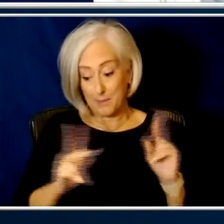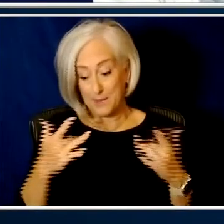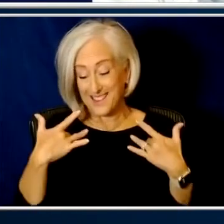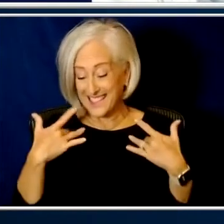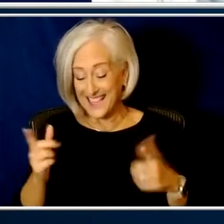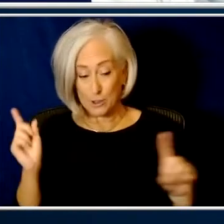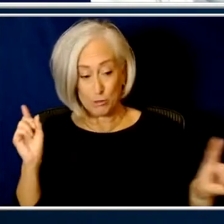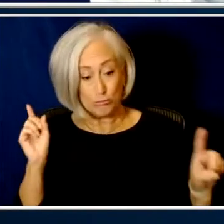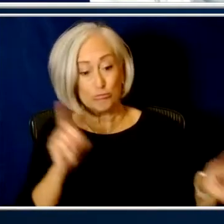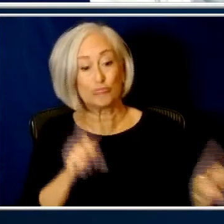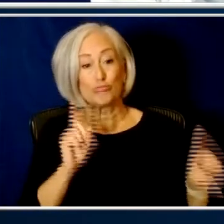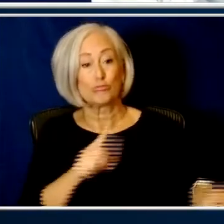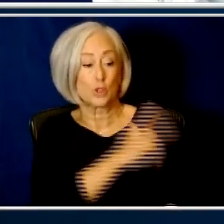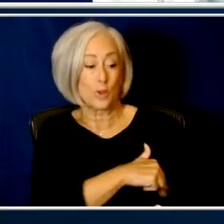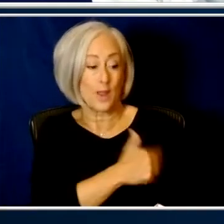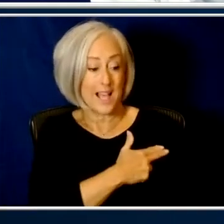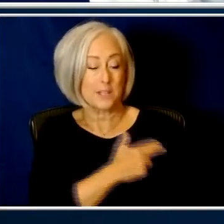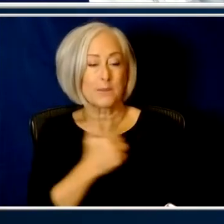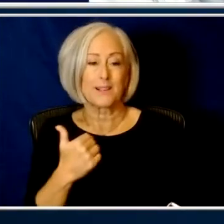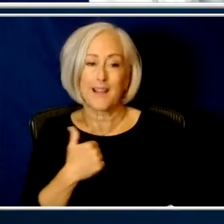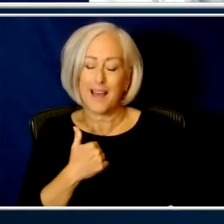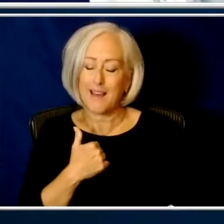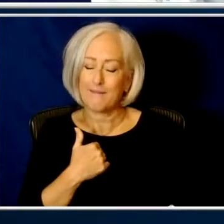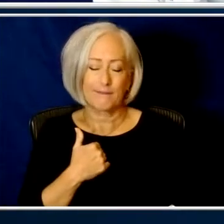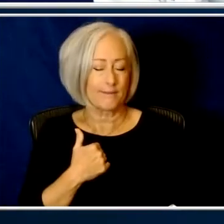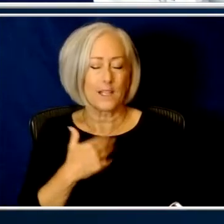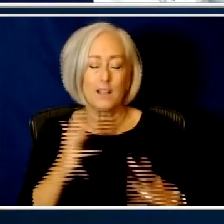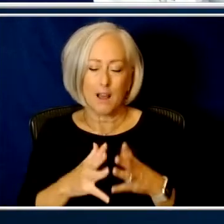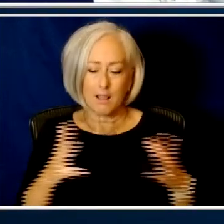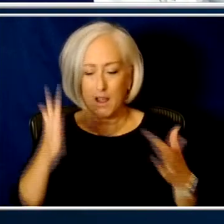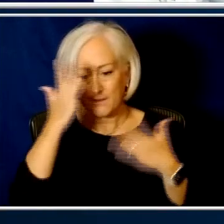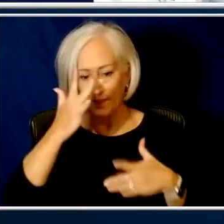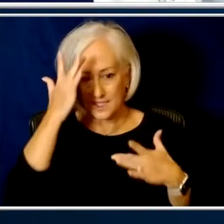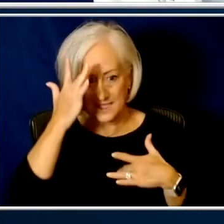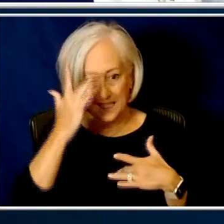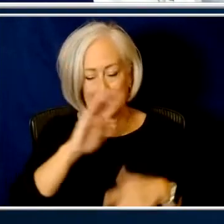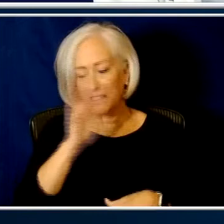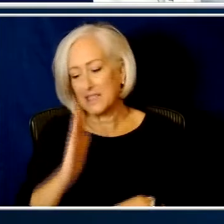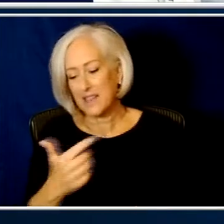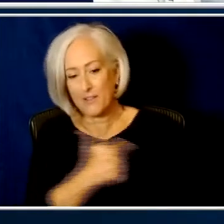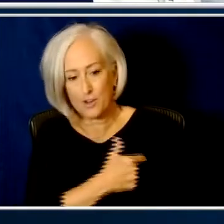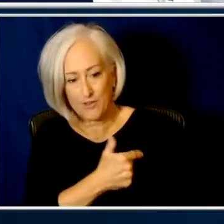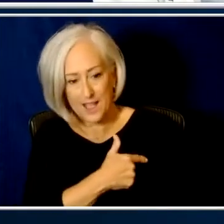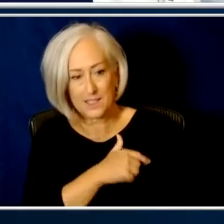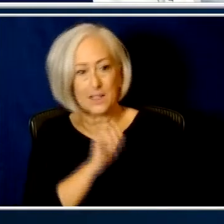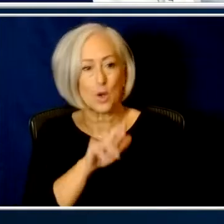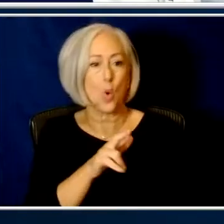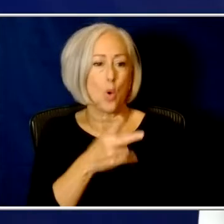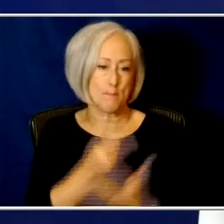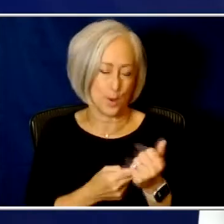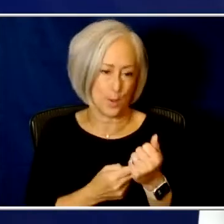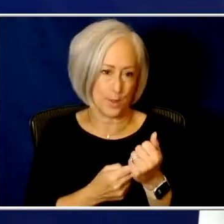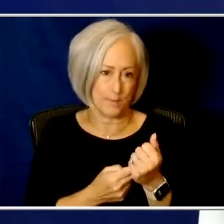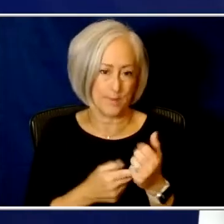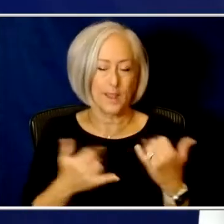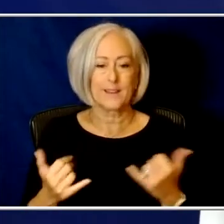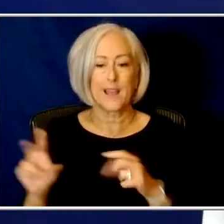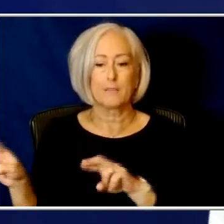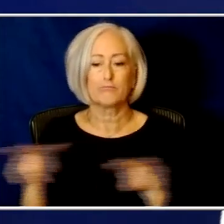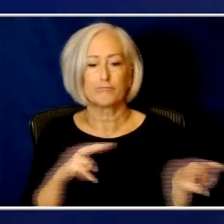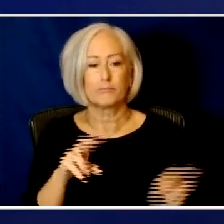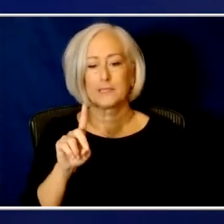get looked at and get some care. Yeah, I think that makes complete sense. And you know, the other thing I mentioned is that we have to remember that SARS-CoV-2